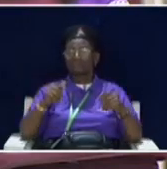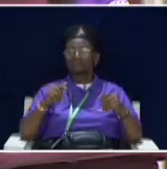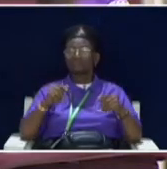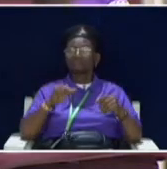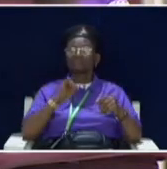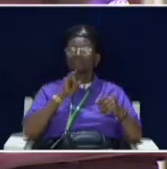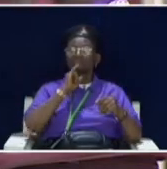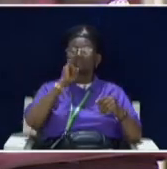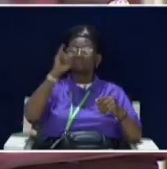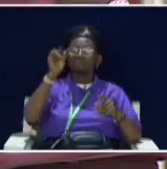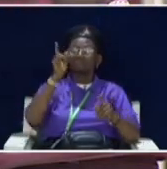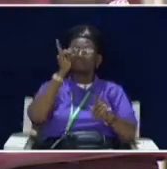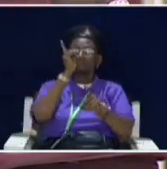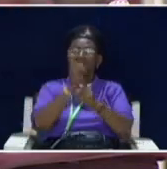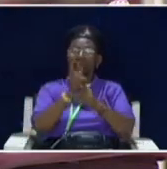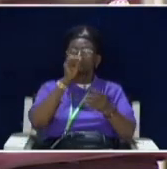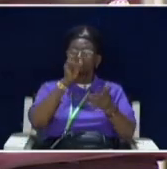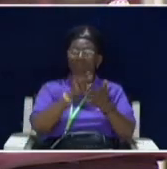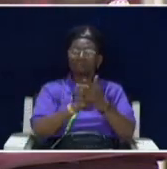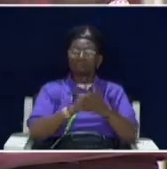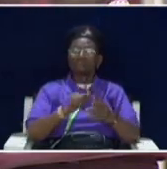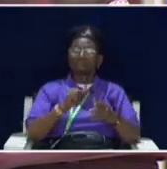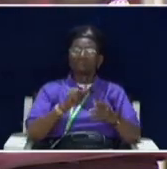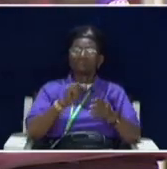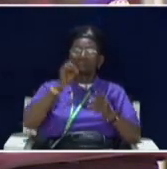that he knows you are not